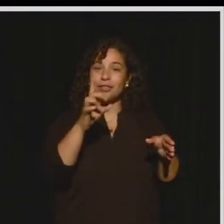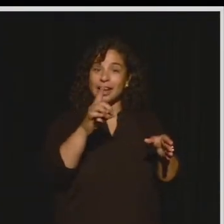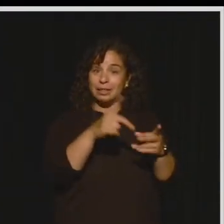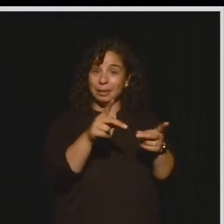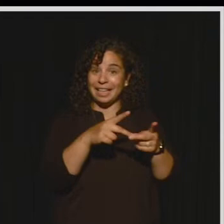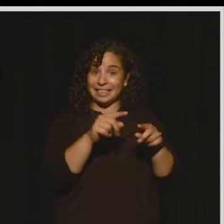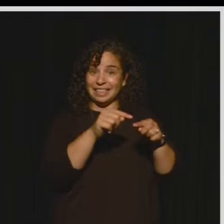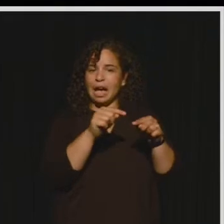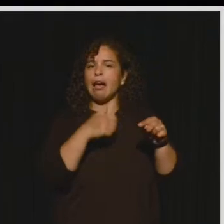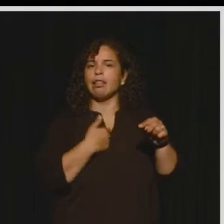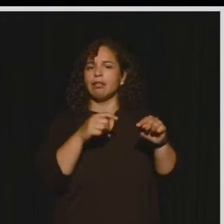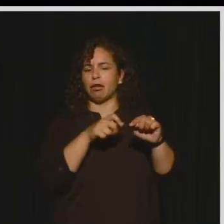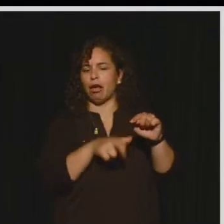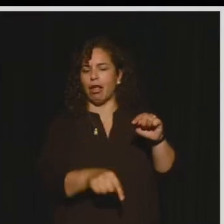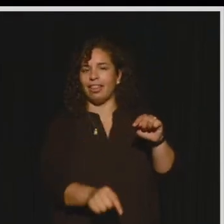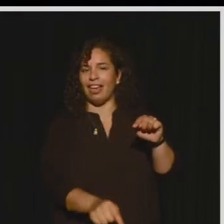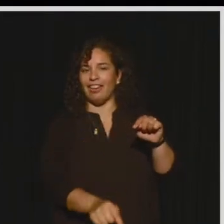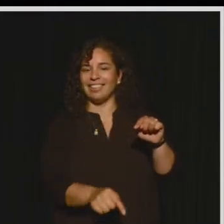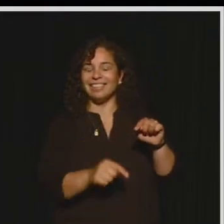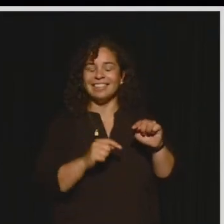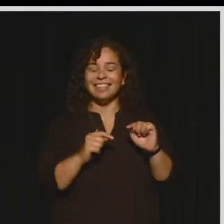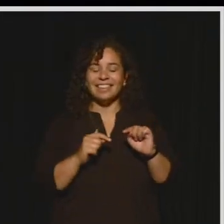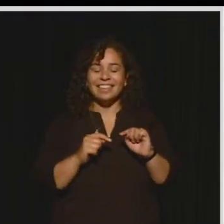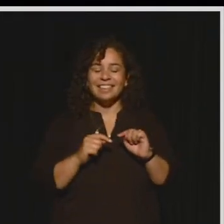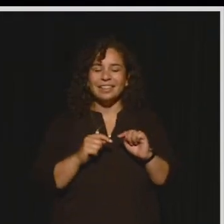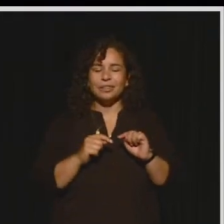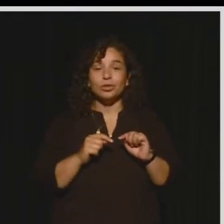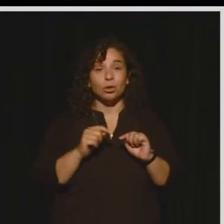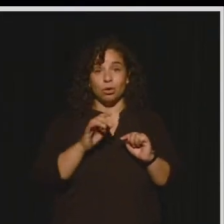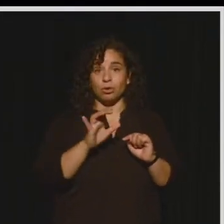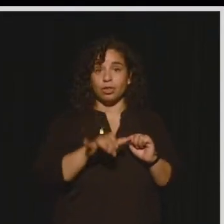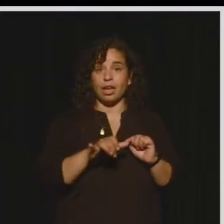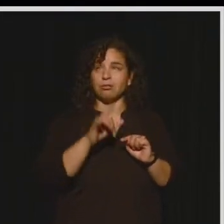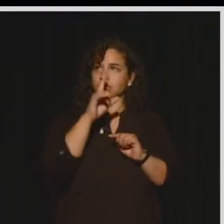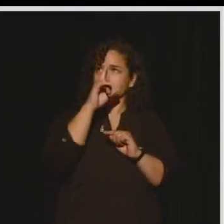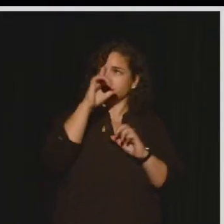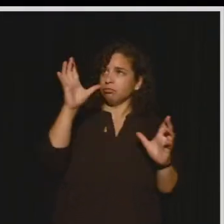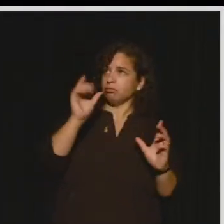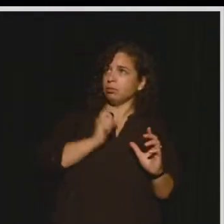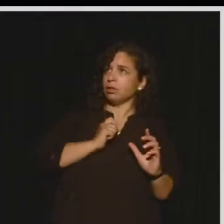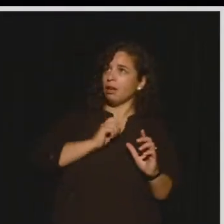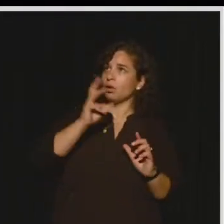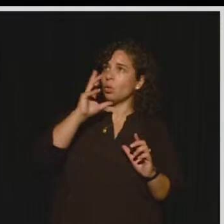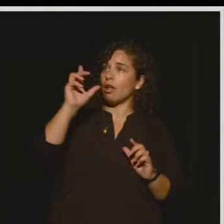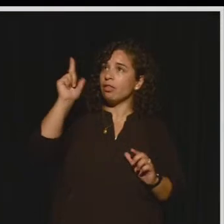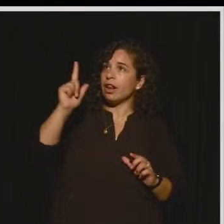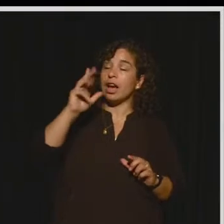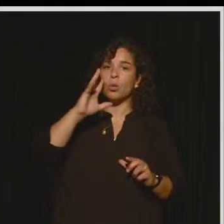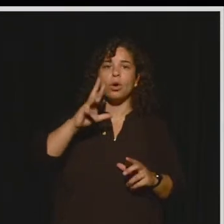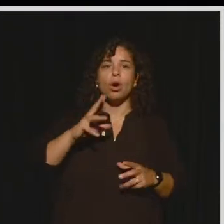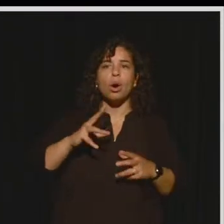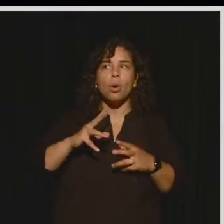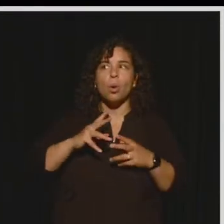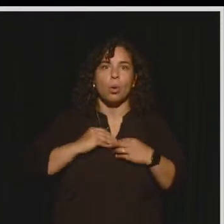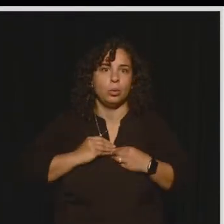never thought that I could ever get to a point where I would even consider owning anything,